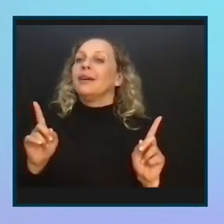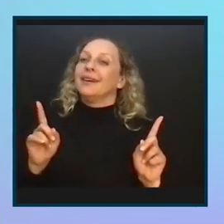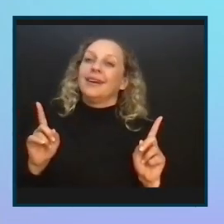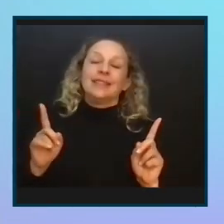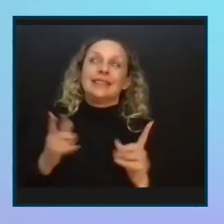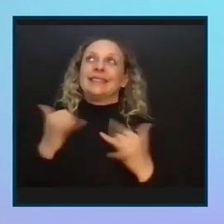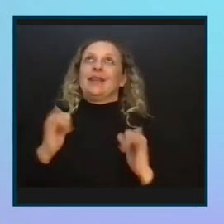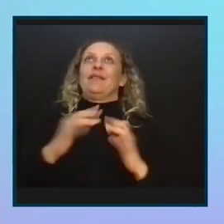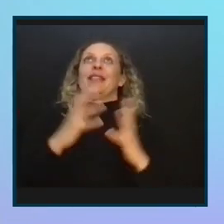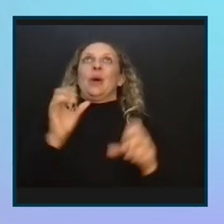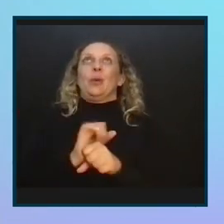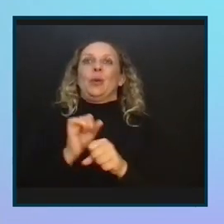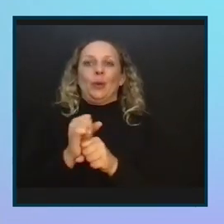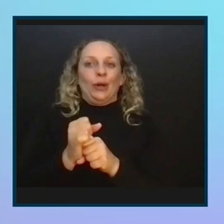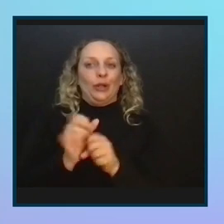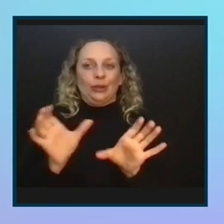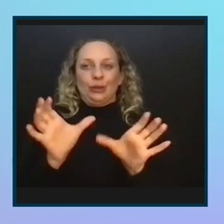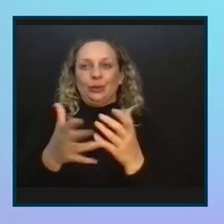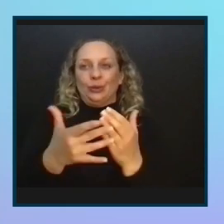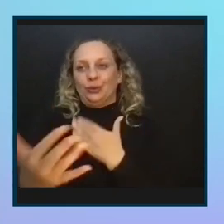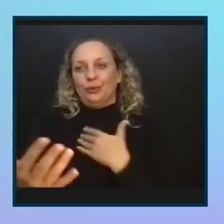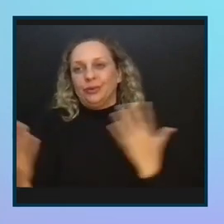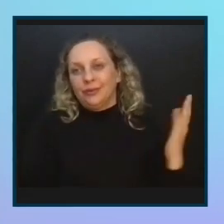to do still.